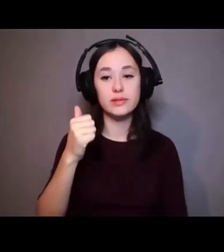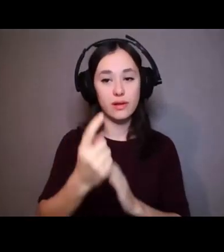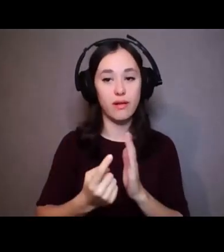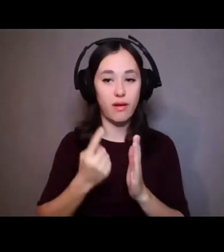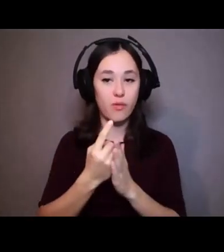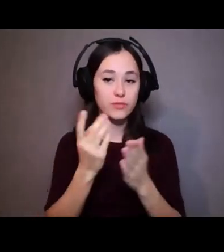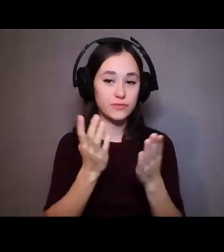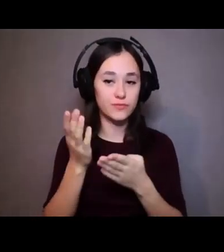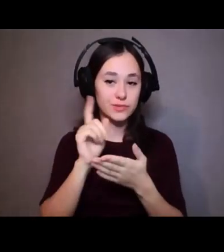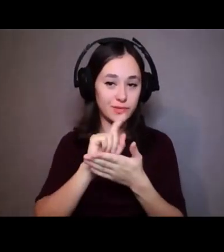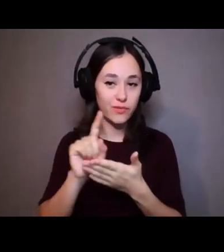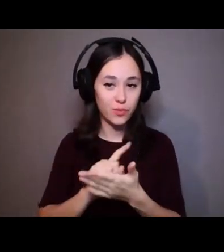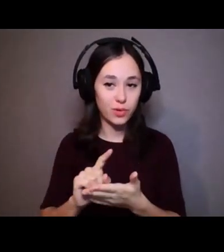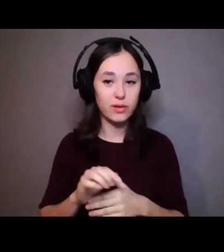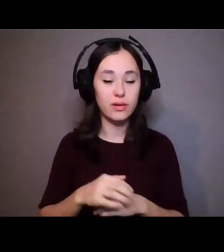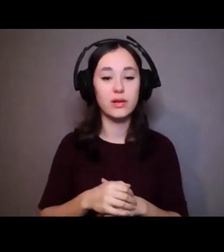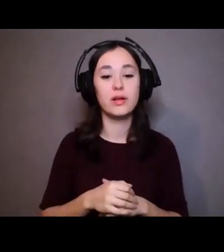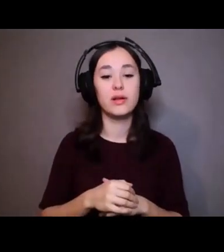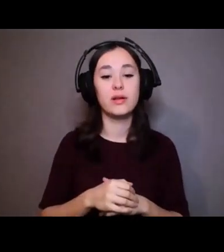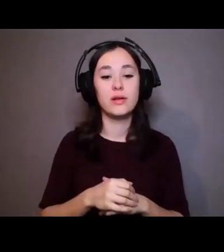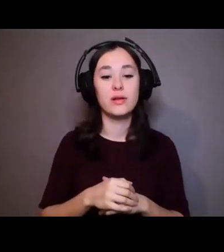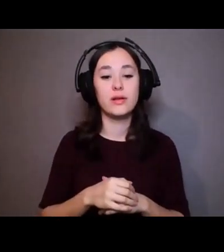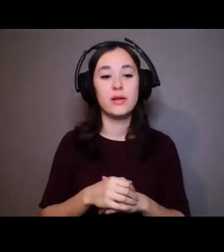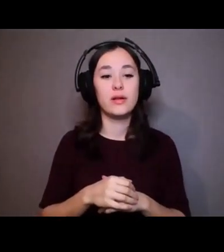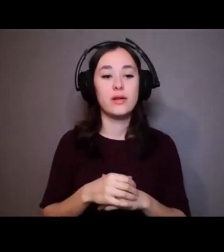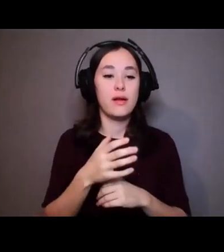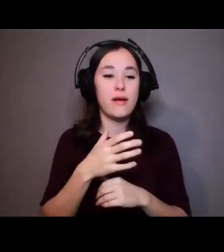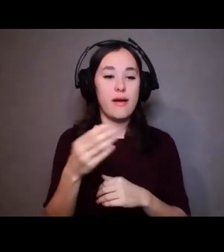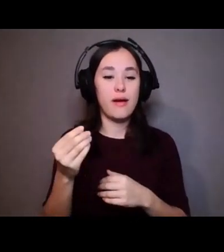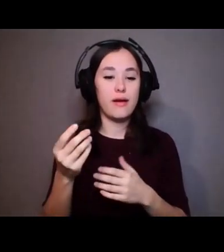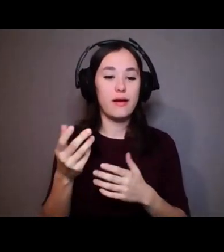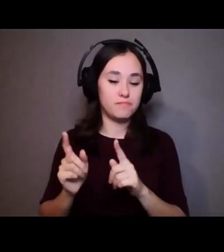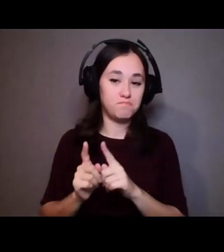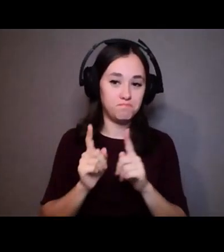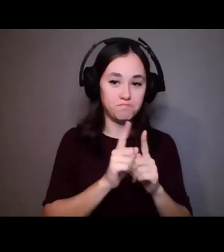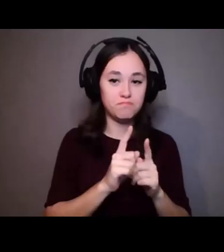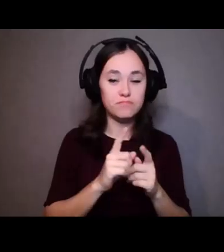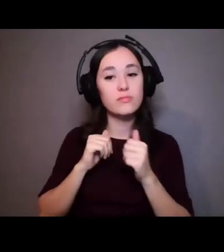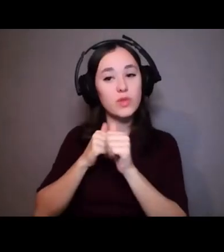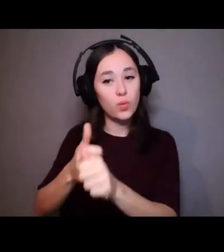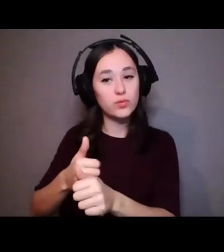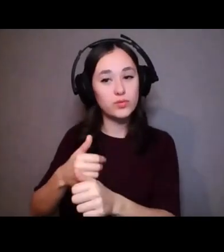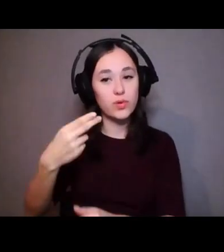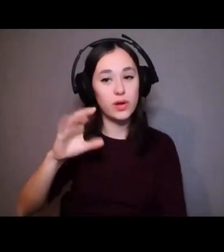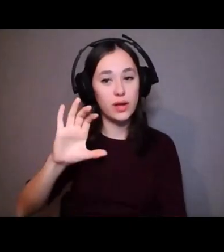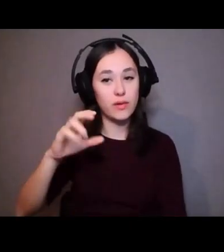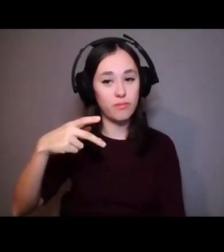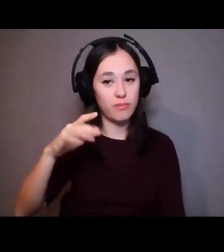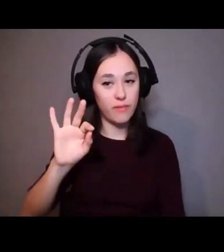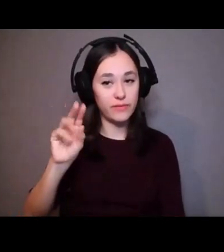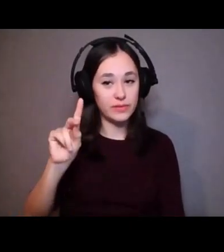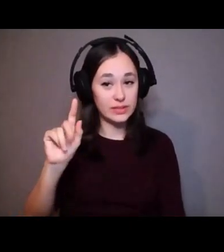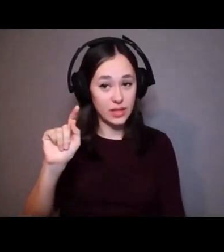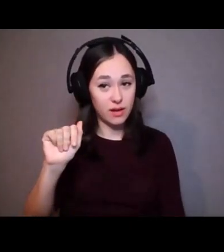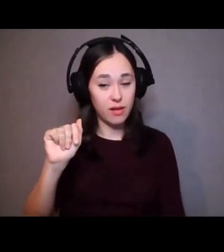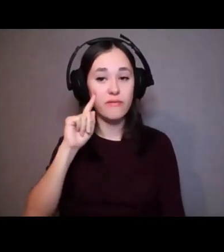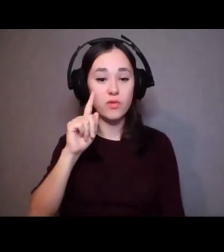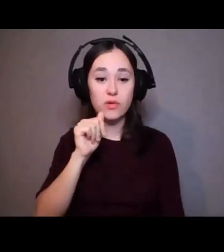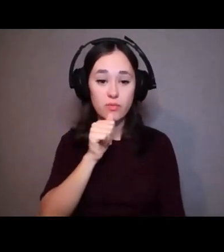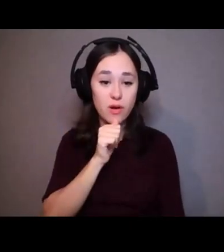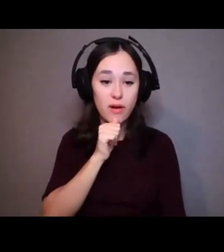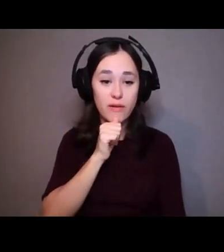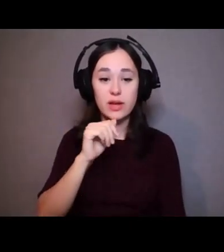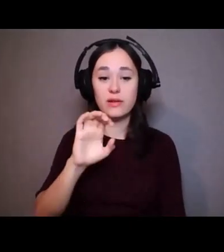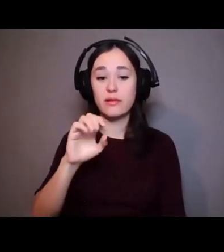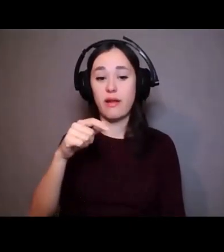And just to continue the financialization point, according to HCPF data, 4 private equity-owned providers accounted for